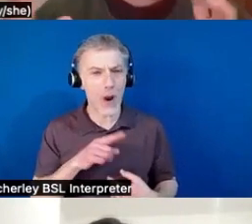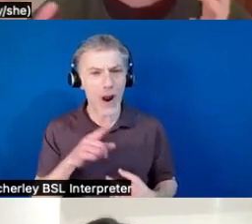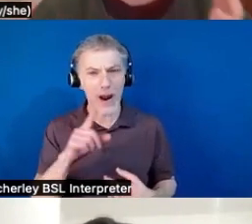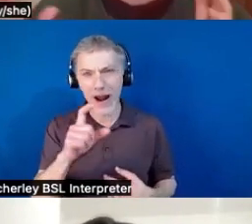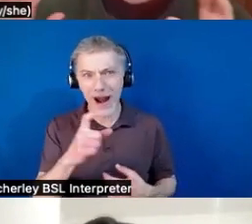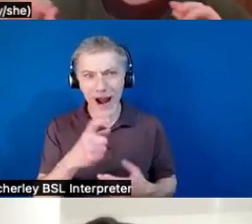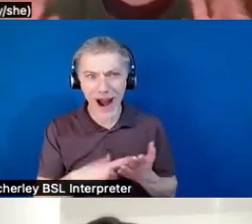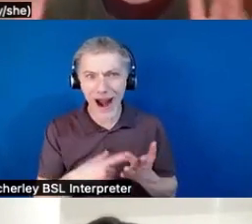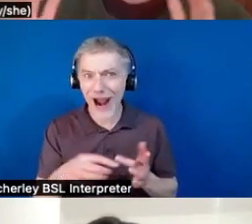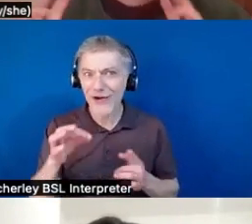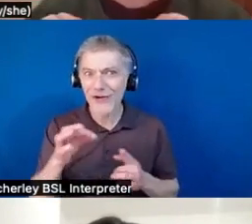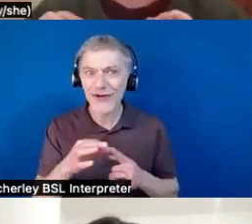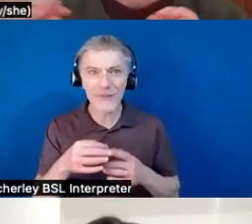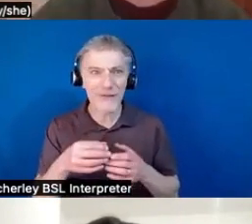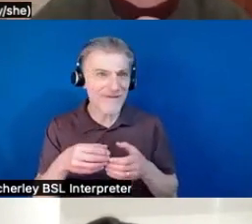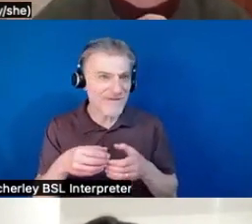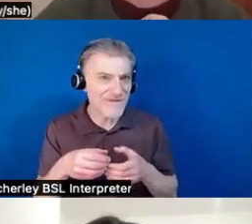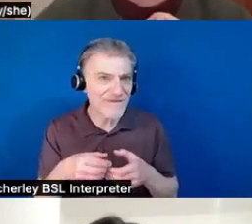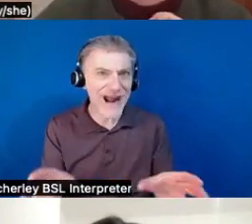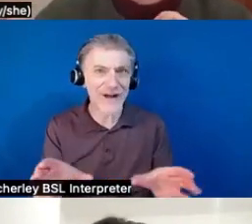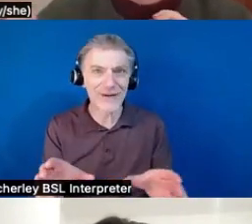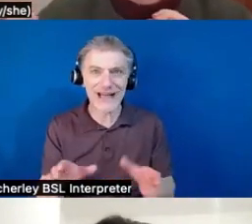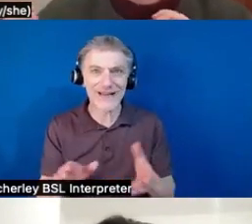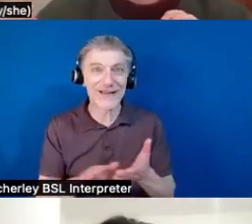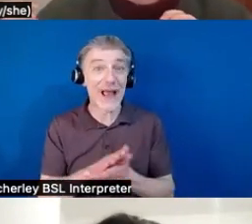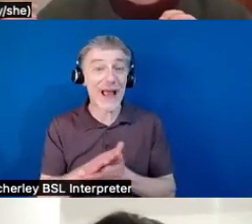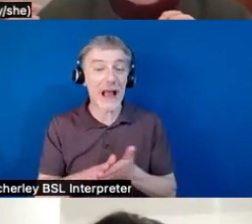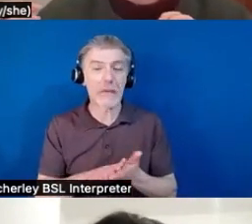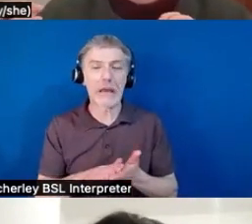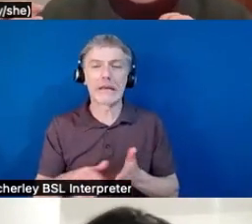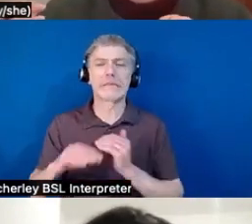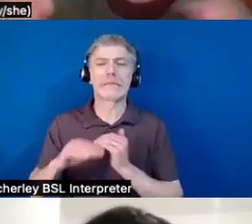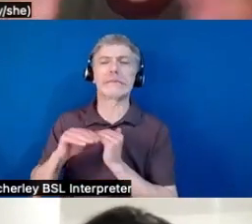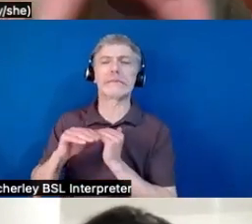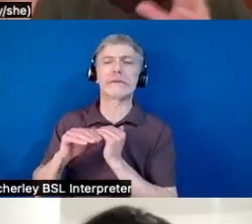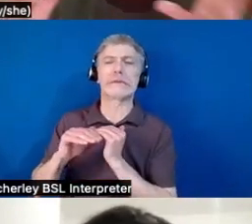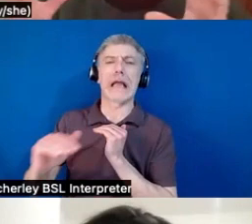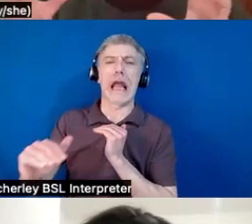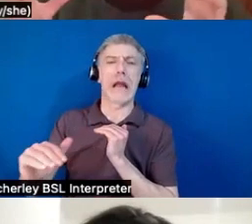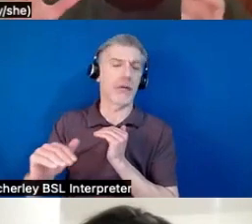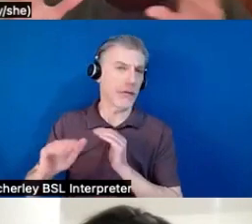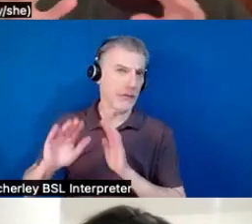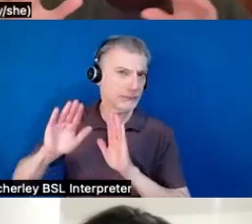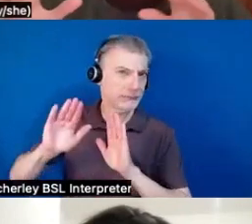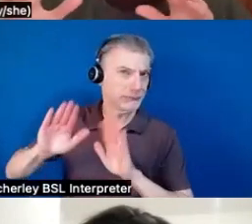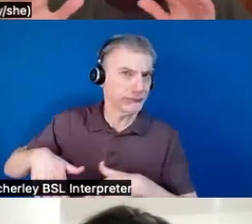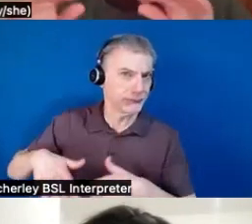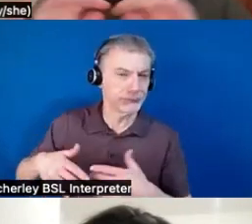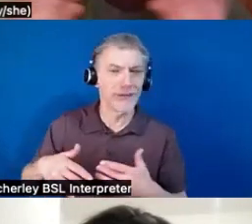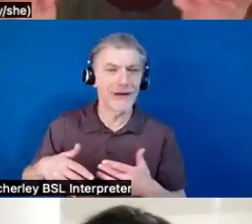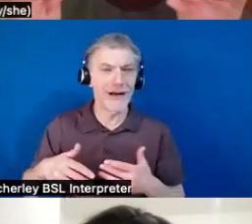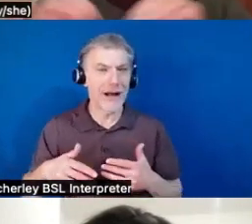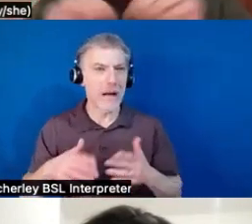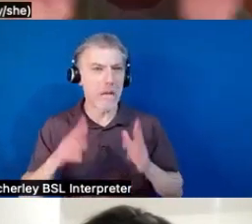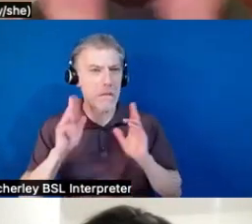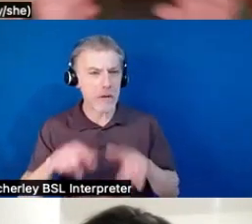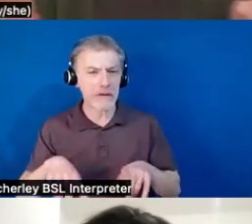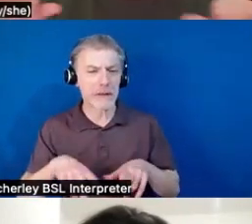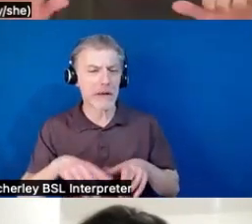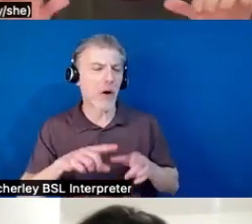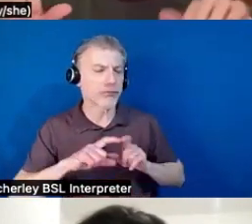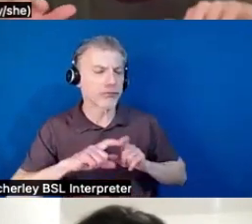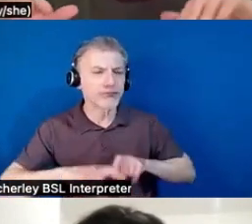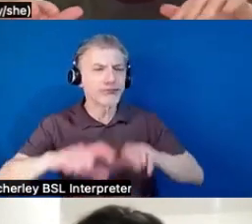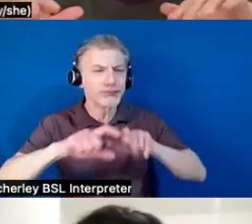this destabilizing quality, this idea of breaking things up into smaller pieces, and that might be the